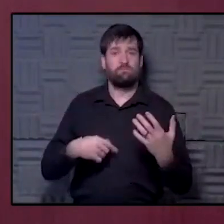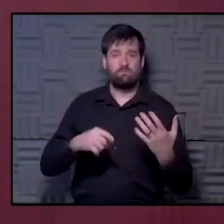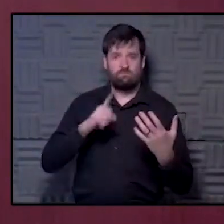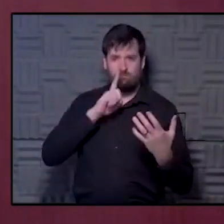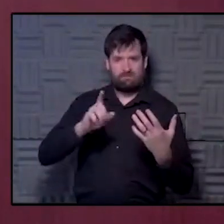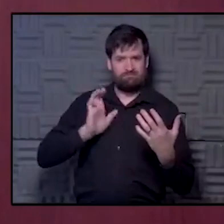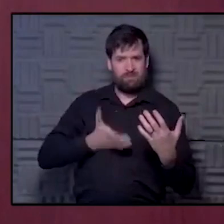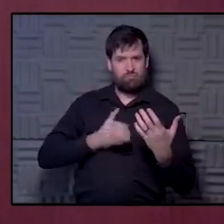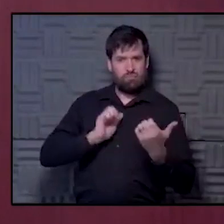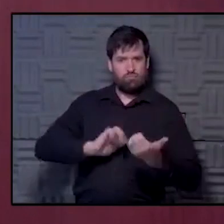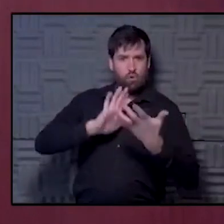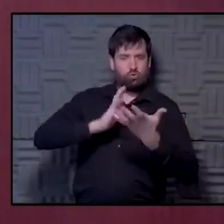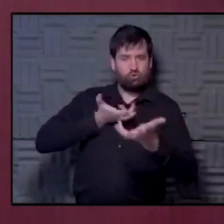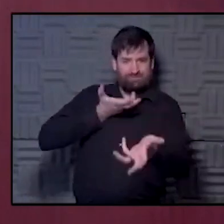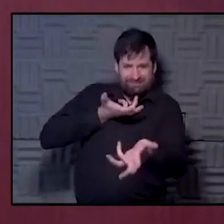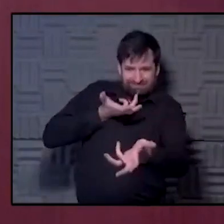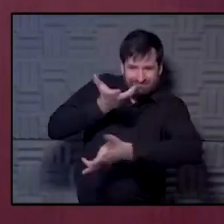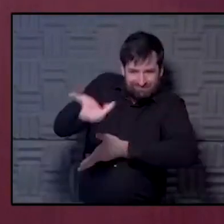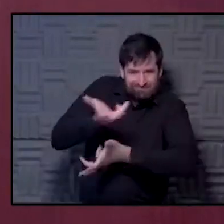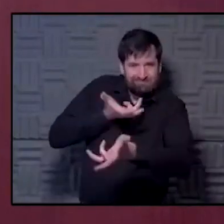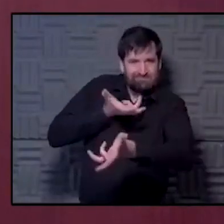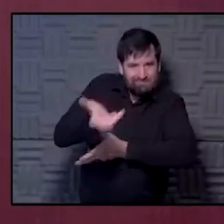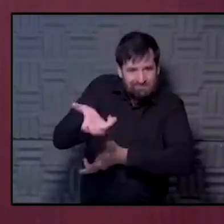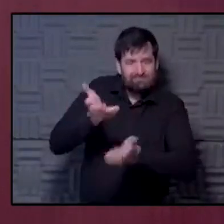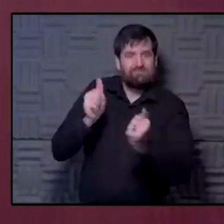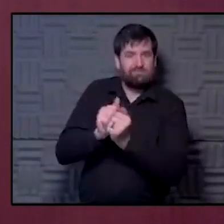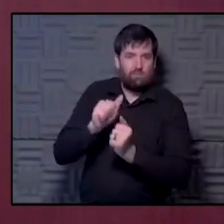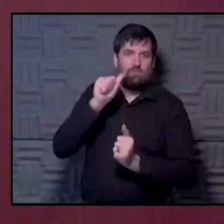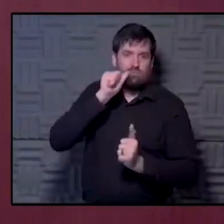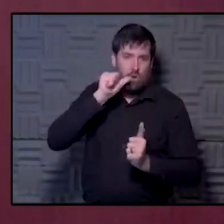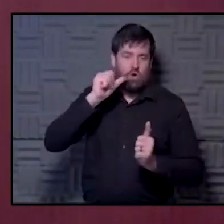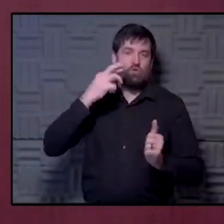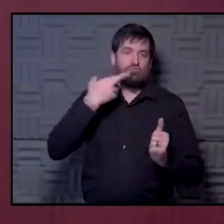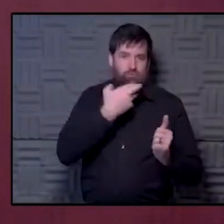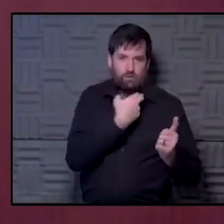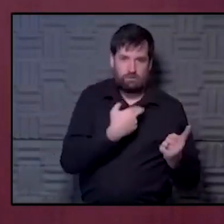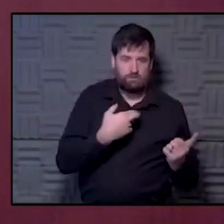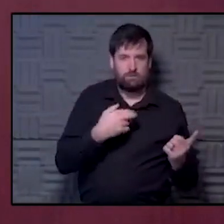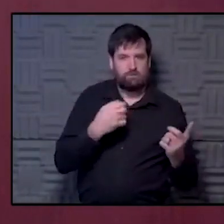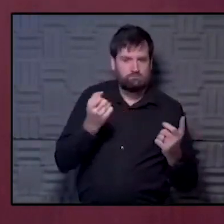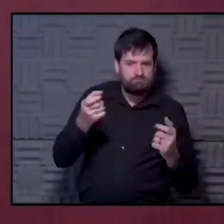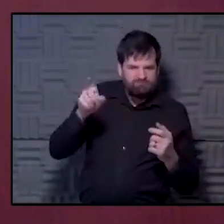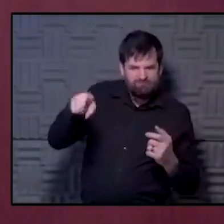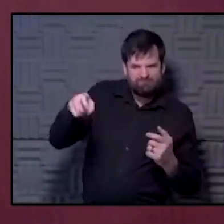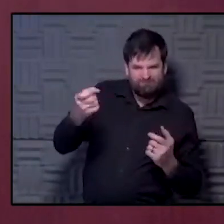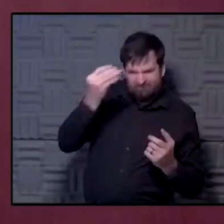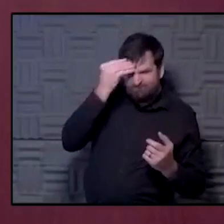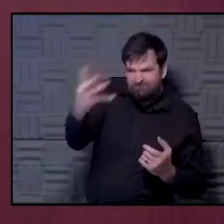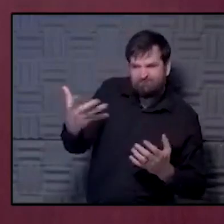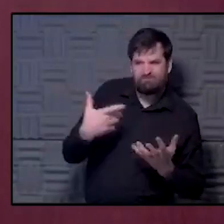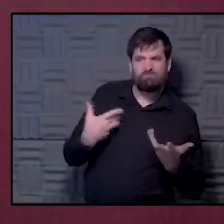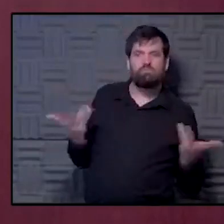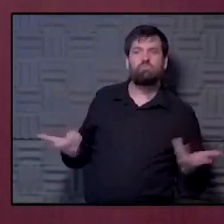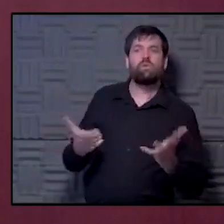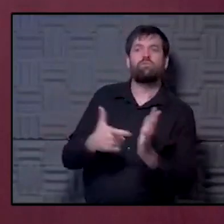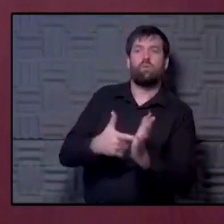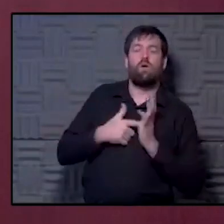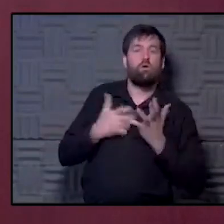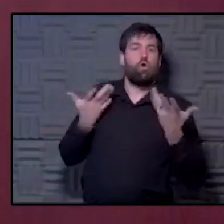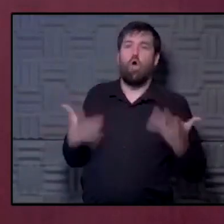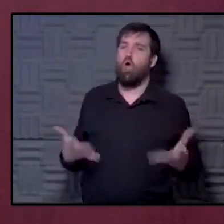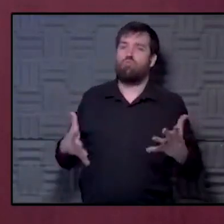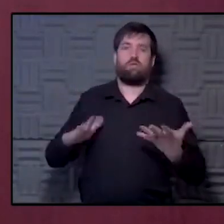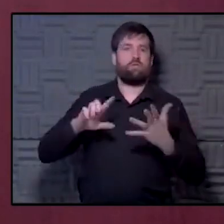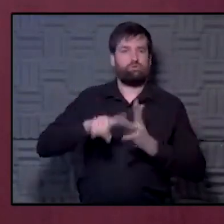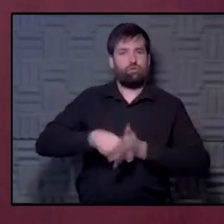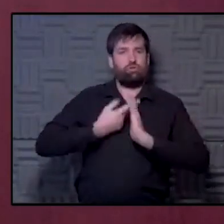an approach, let's work with the bar and restaurant owners to make sure that they understand what is necessary. They did. They've already begun taking